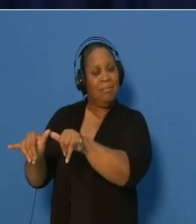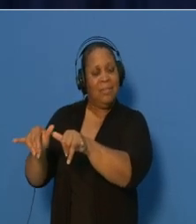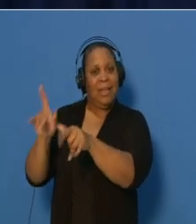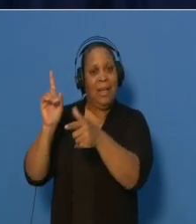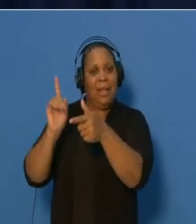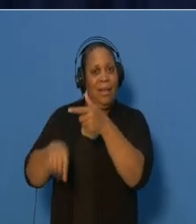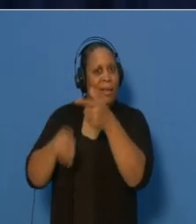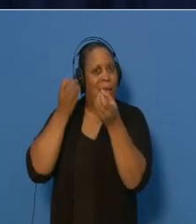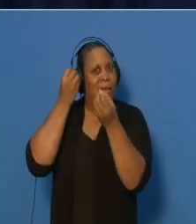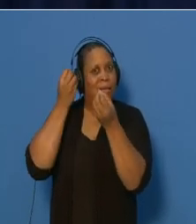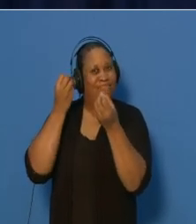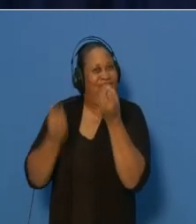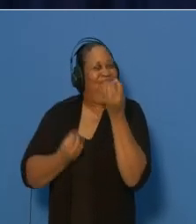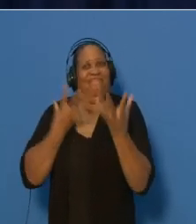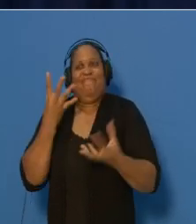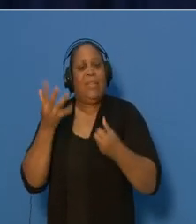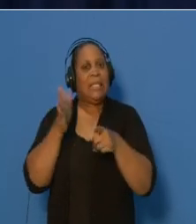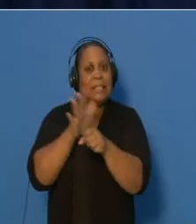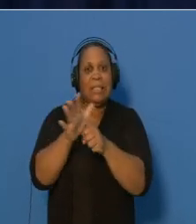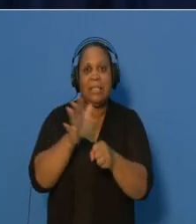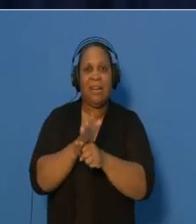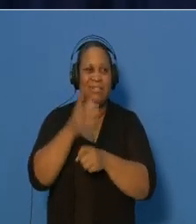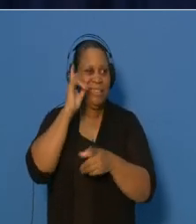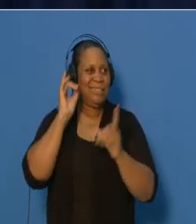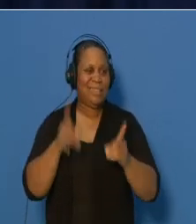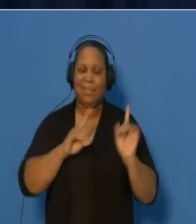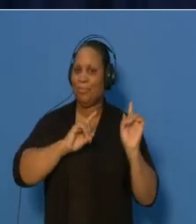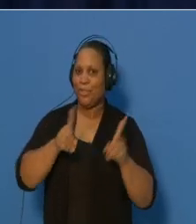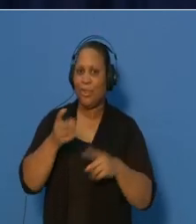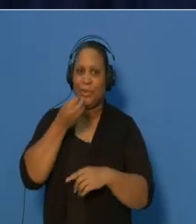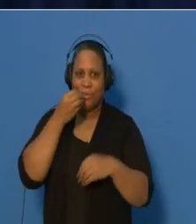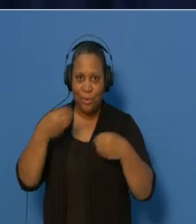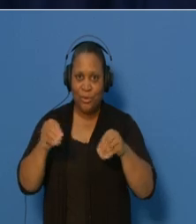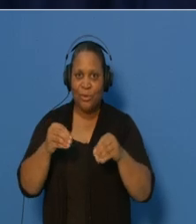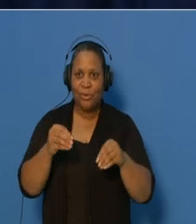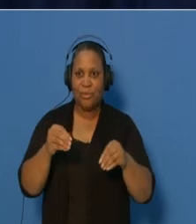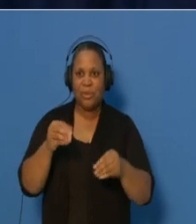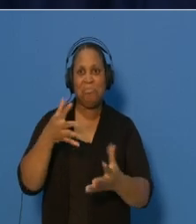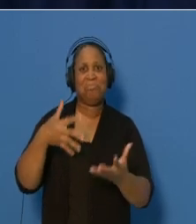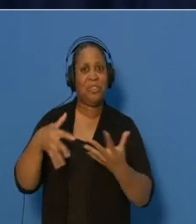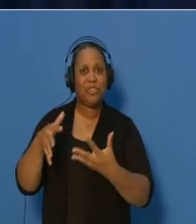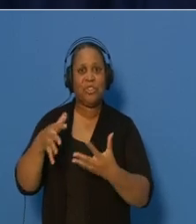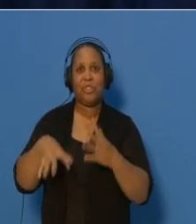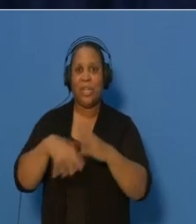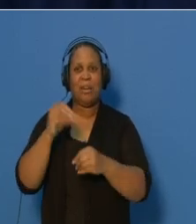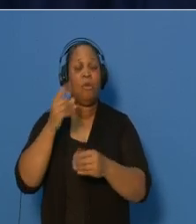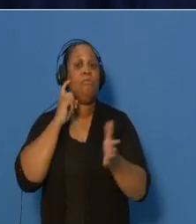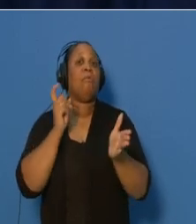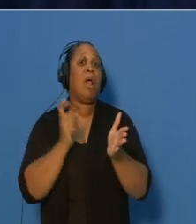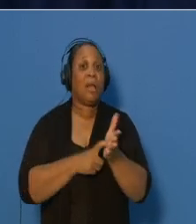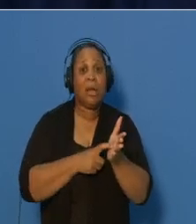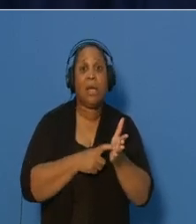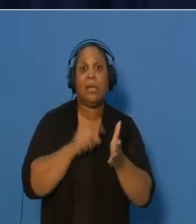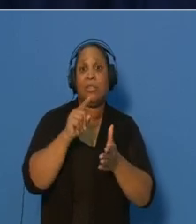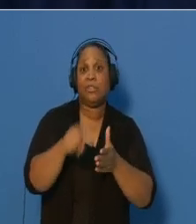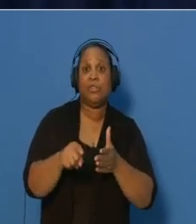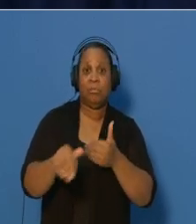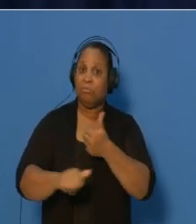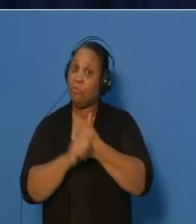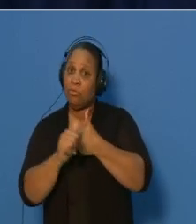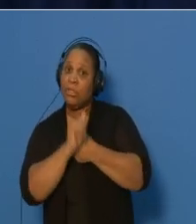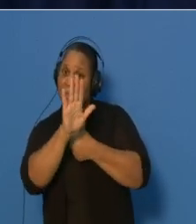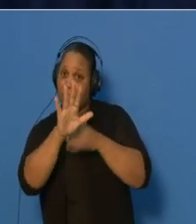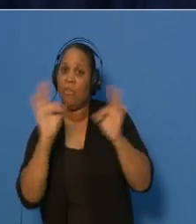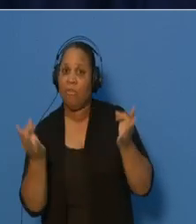cannot express it enough. If you decide to go to the grocery store for your social outing, recognize you may be putting your family at risk.